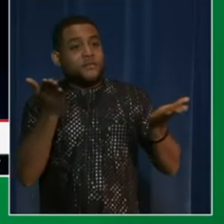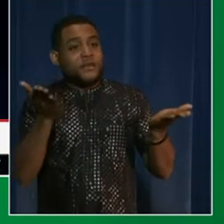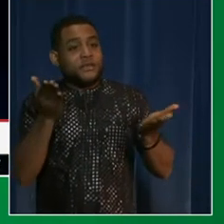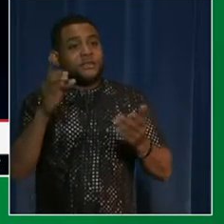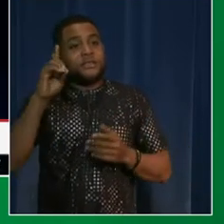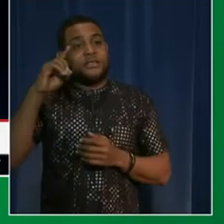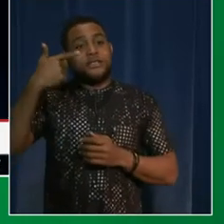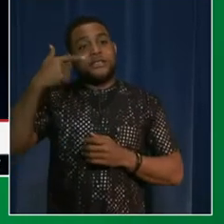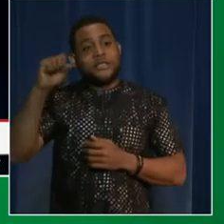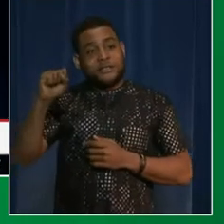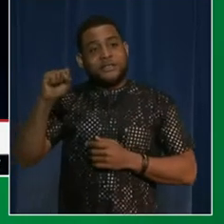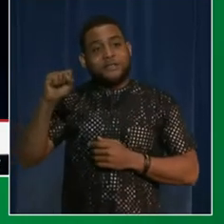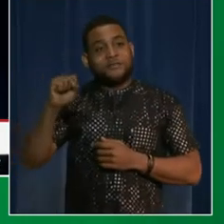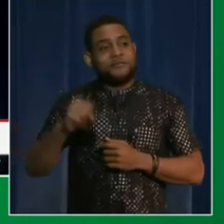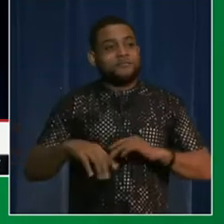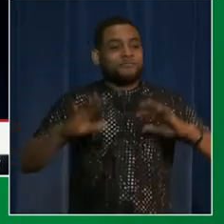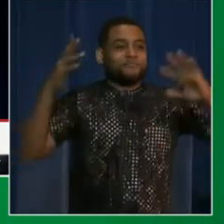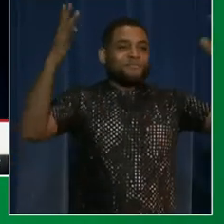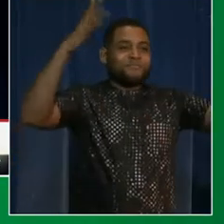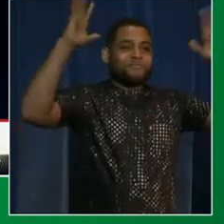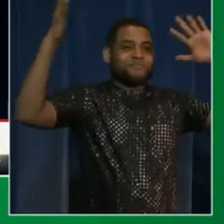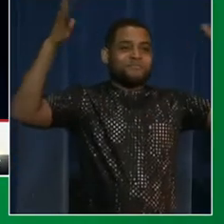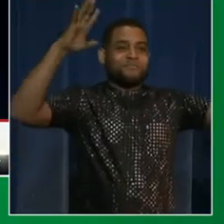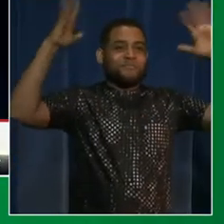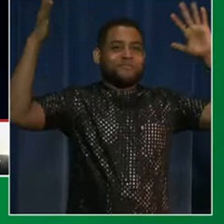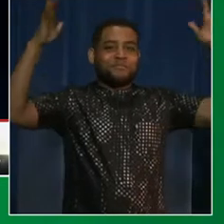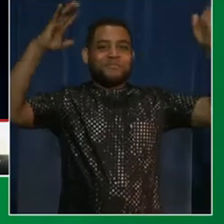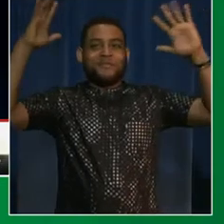agency. Thank you.